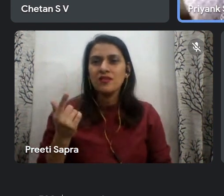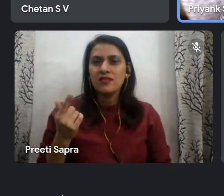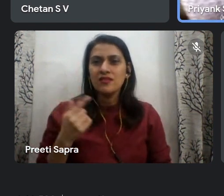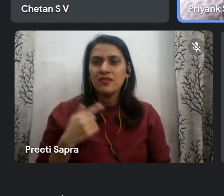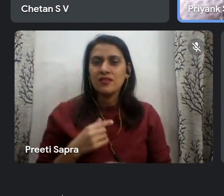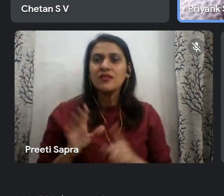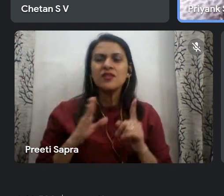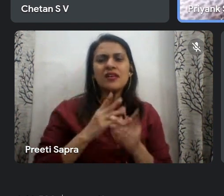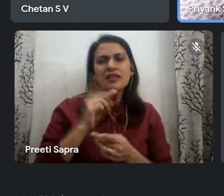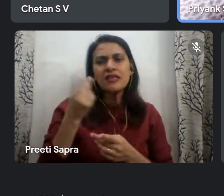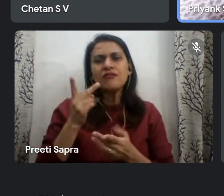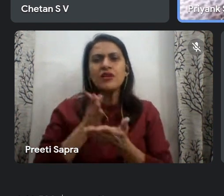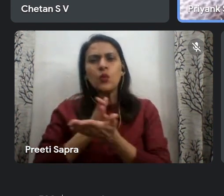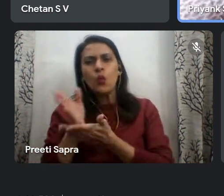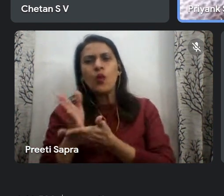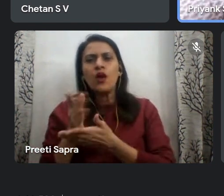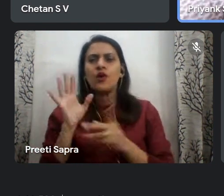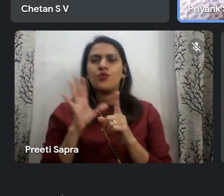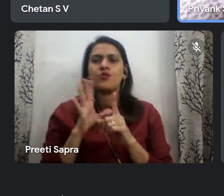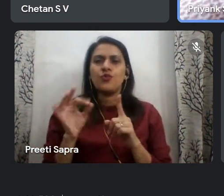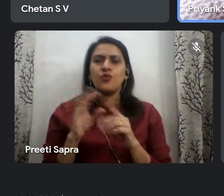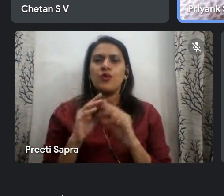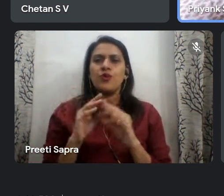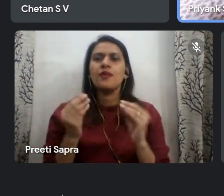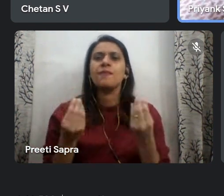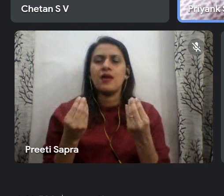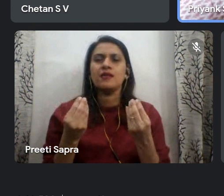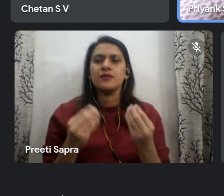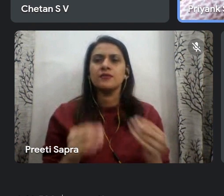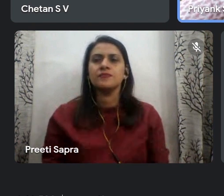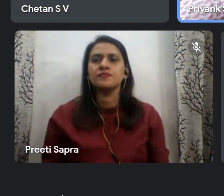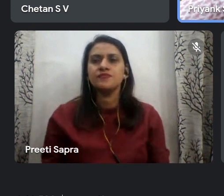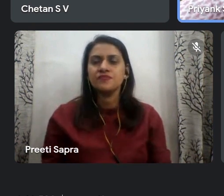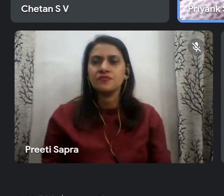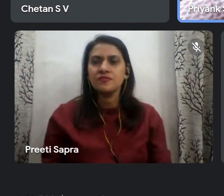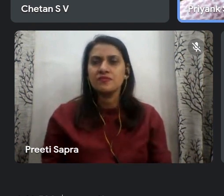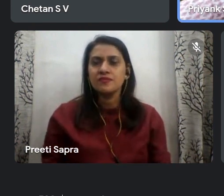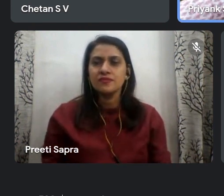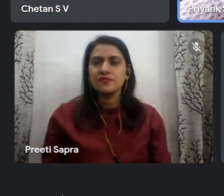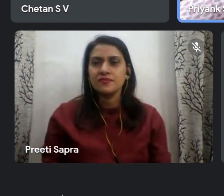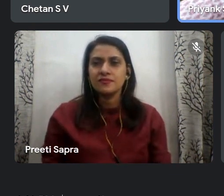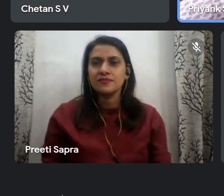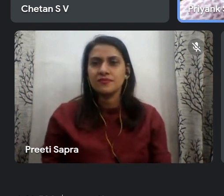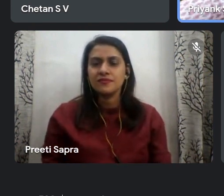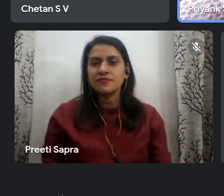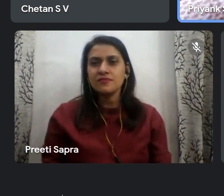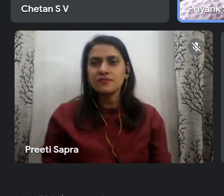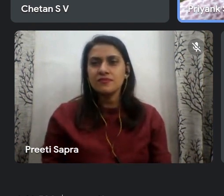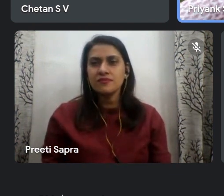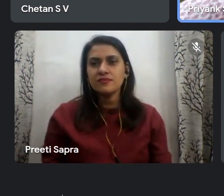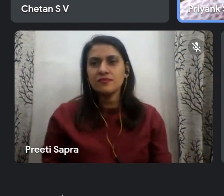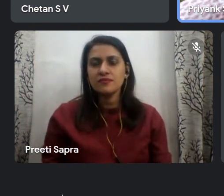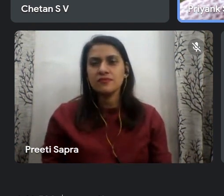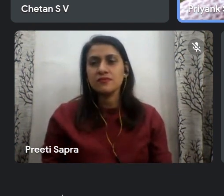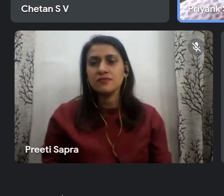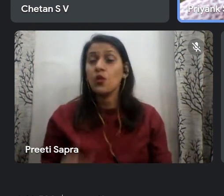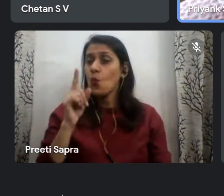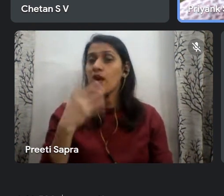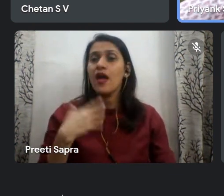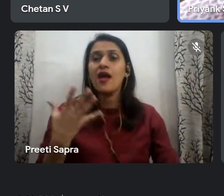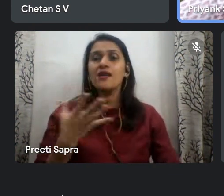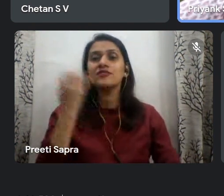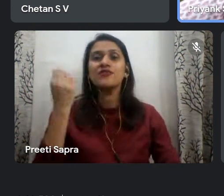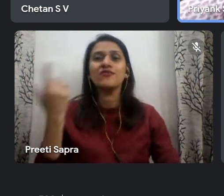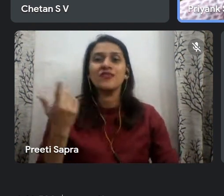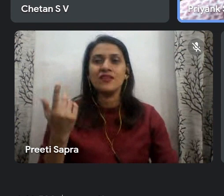do this, right? I could have just used that. Um, but one of the things that I actually forgot to mention at Bishop